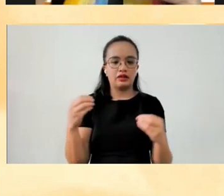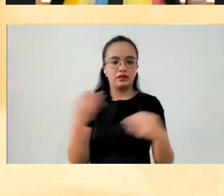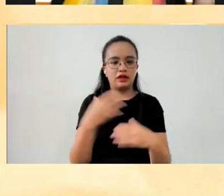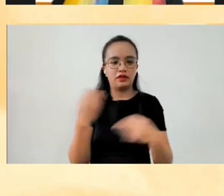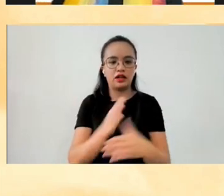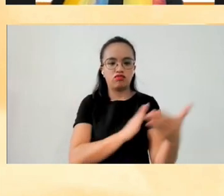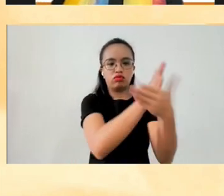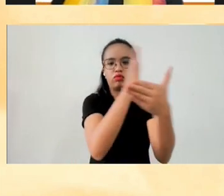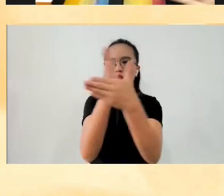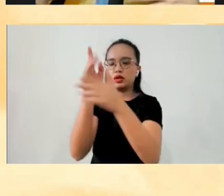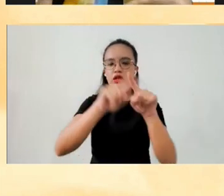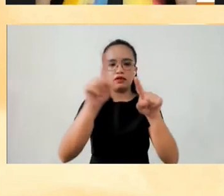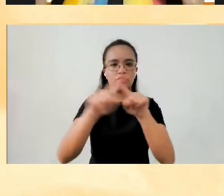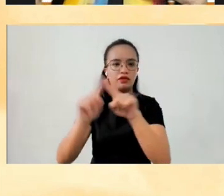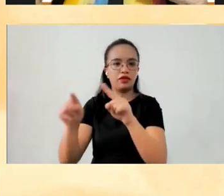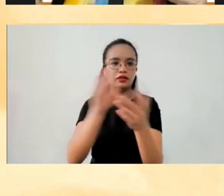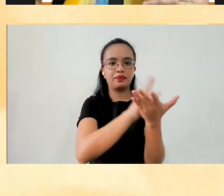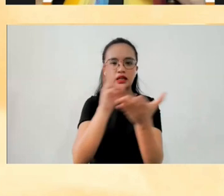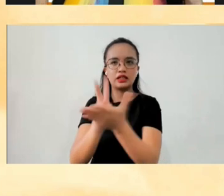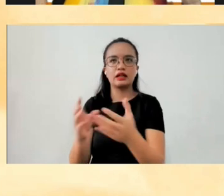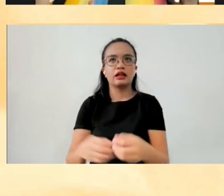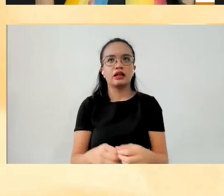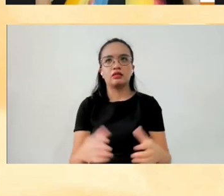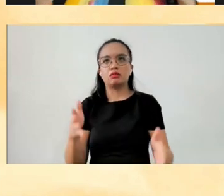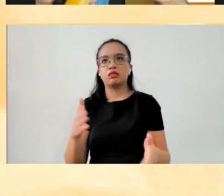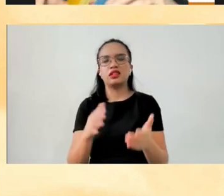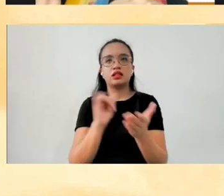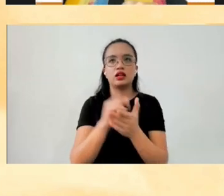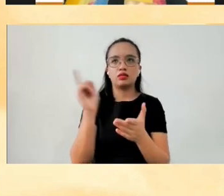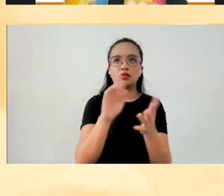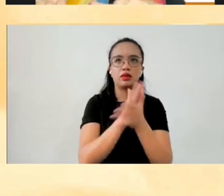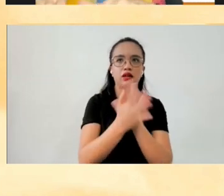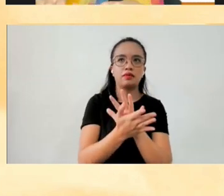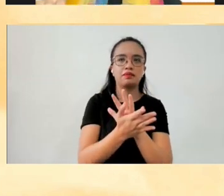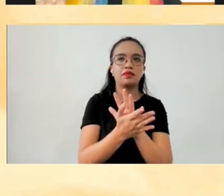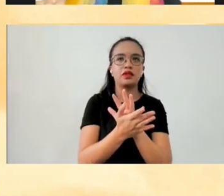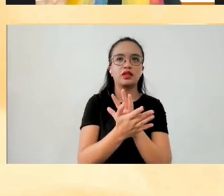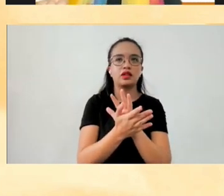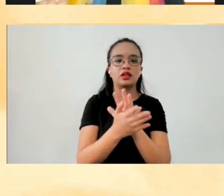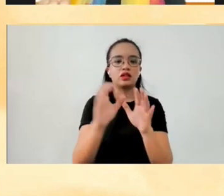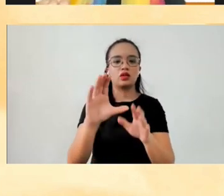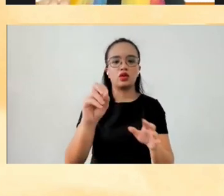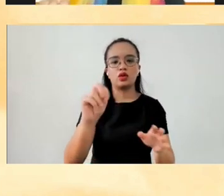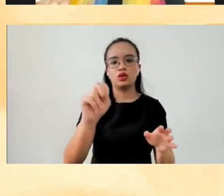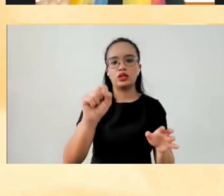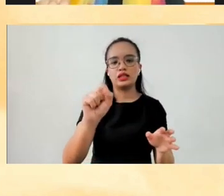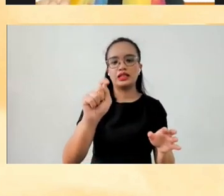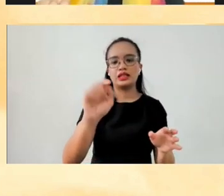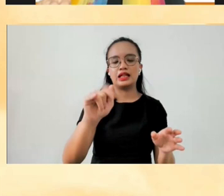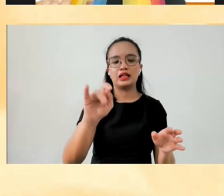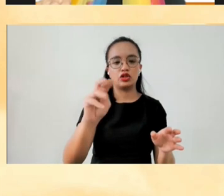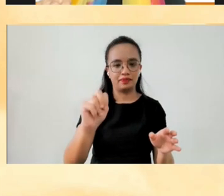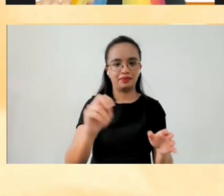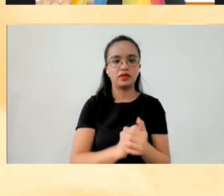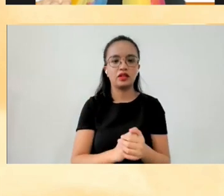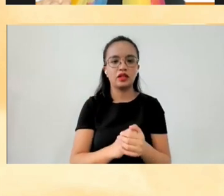places, fearful to do things. So our lives become constricted. It's called constriction. Now,